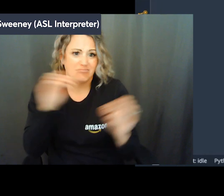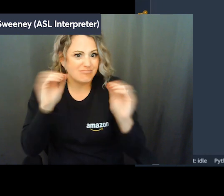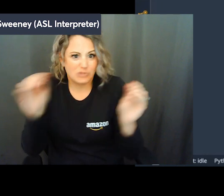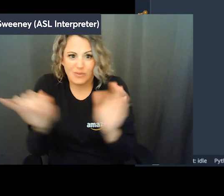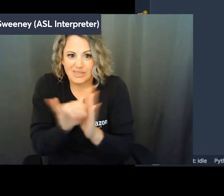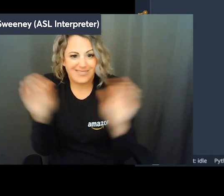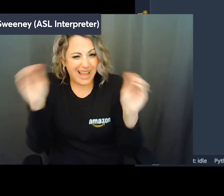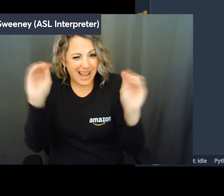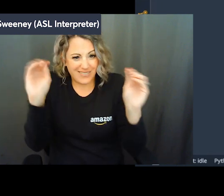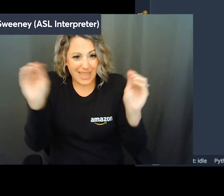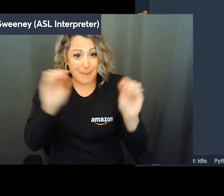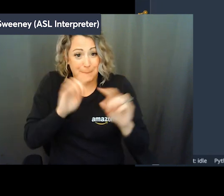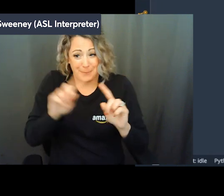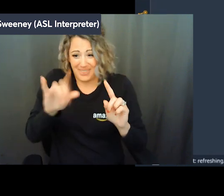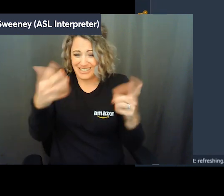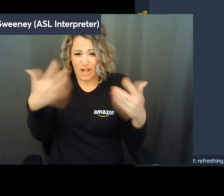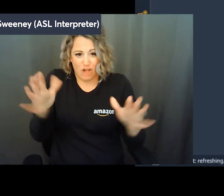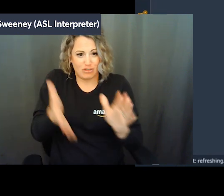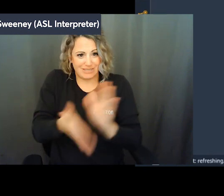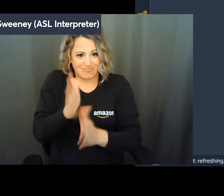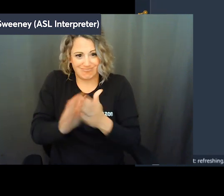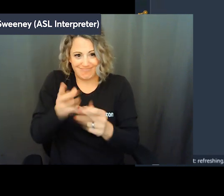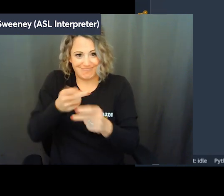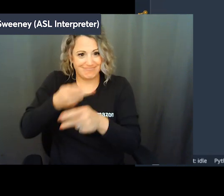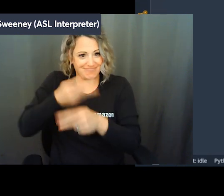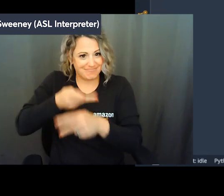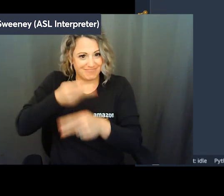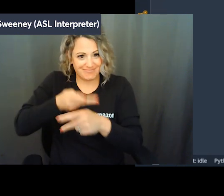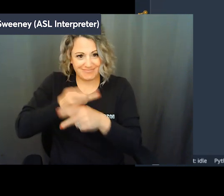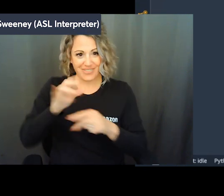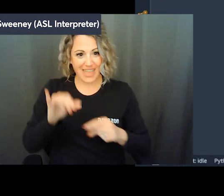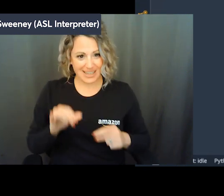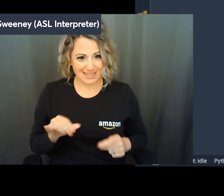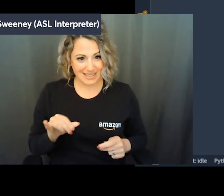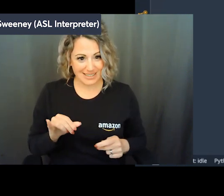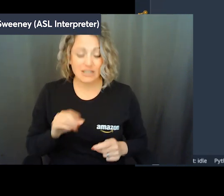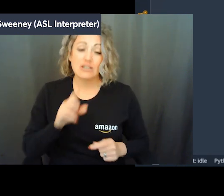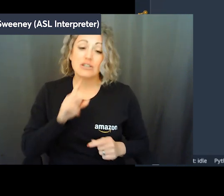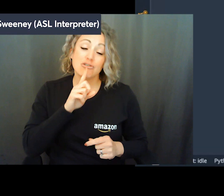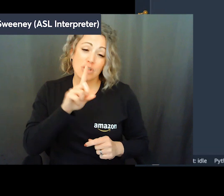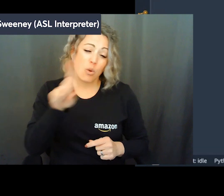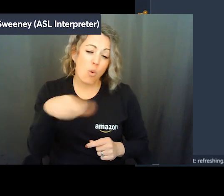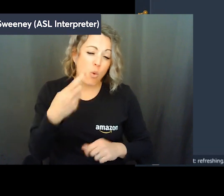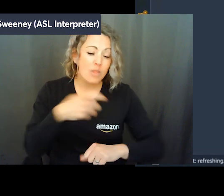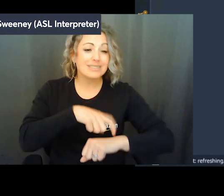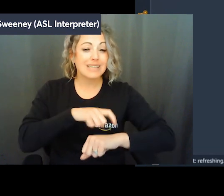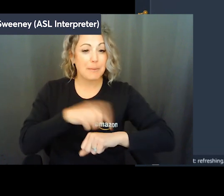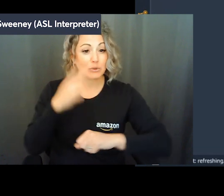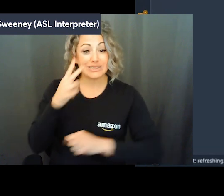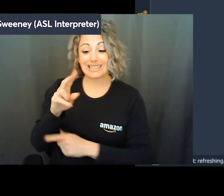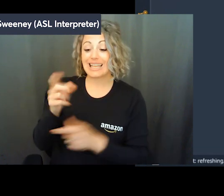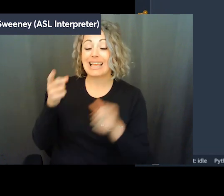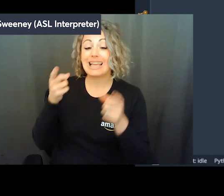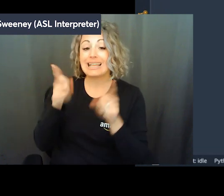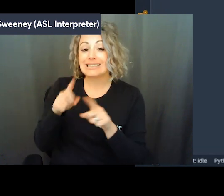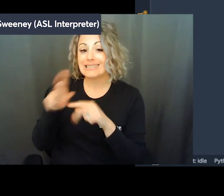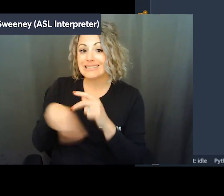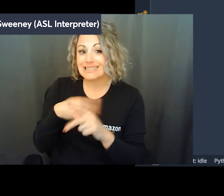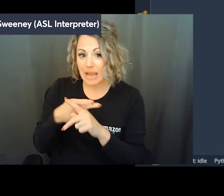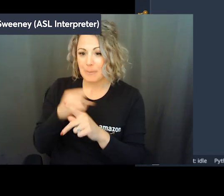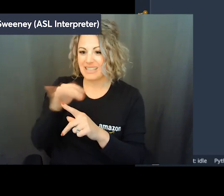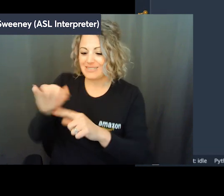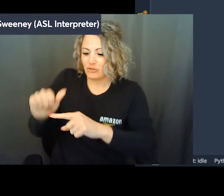But here, this is all taken care of underneath the hood. The only time you really ever have to see the name instance type is if you're training on